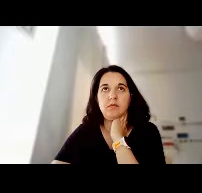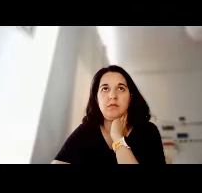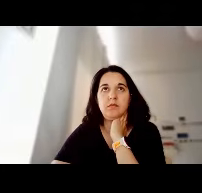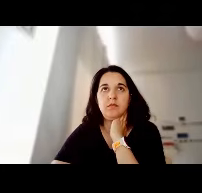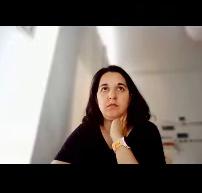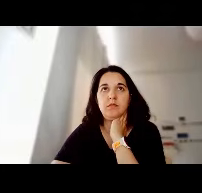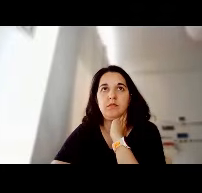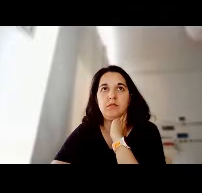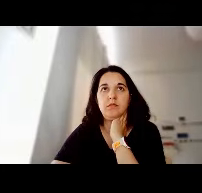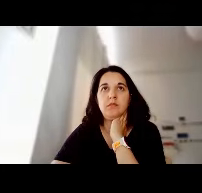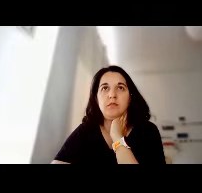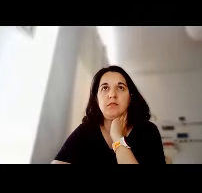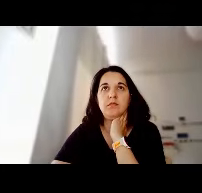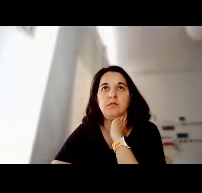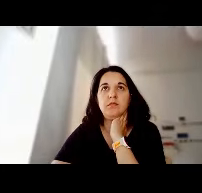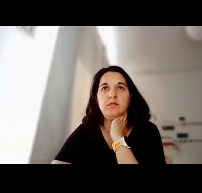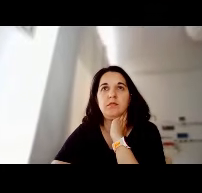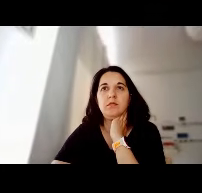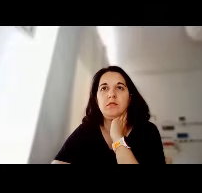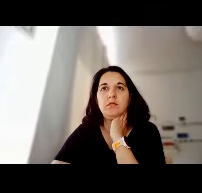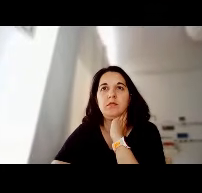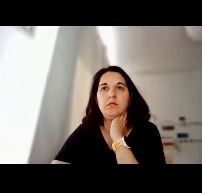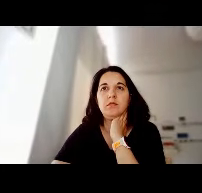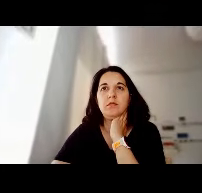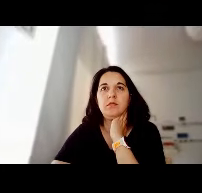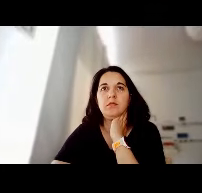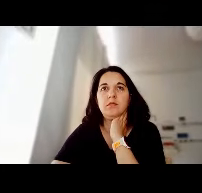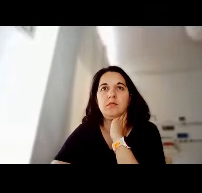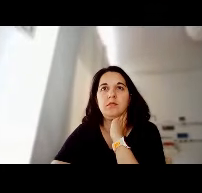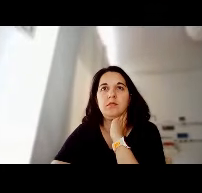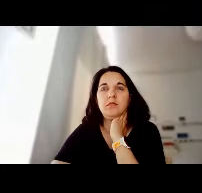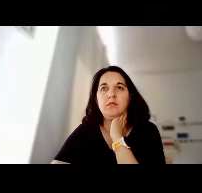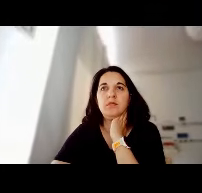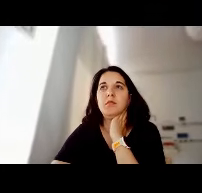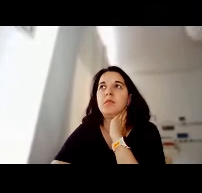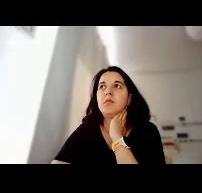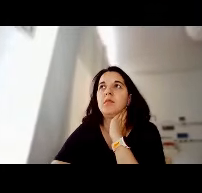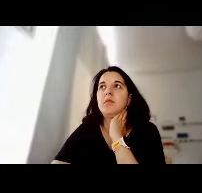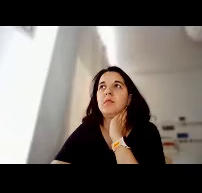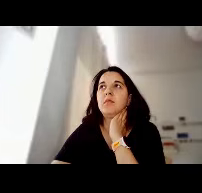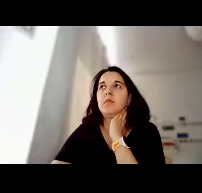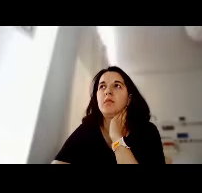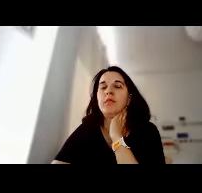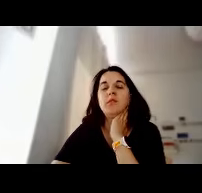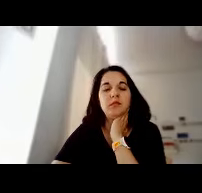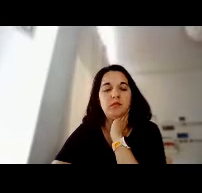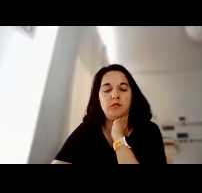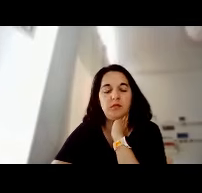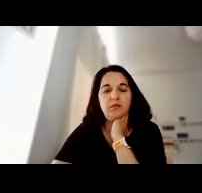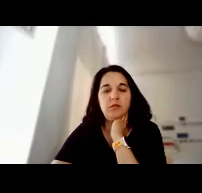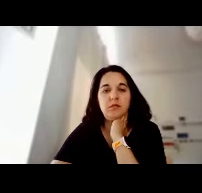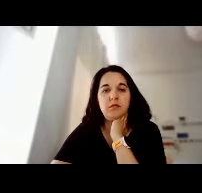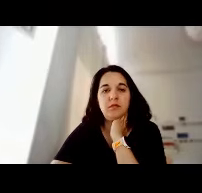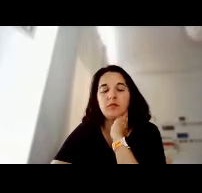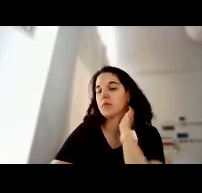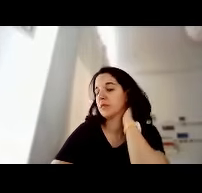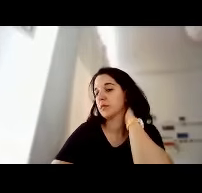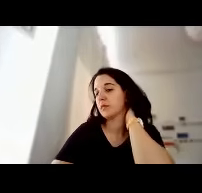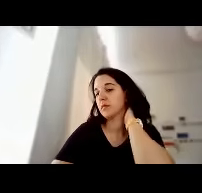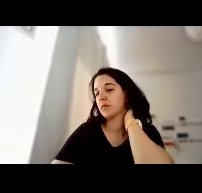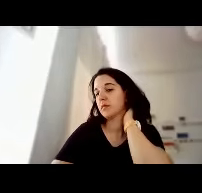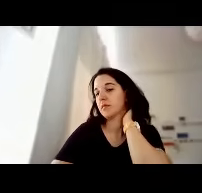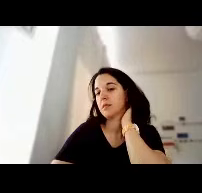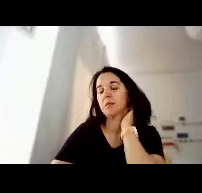of this idea of being out and whether you have to be out in order to be counted. Because positioned at the intersection of data